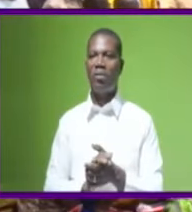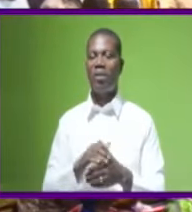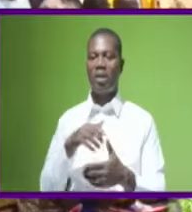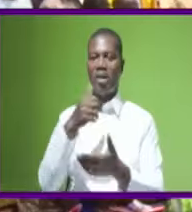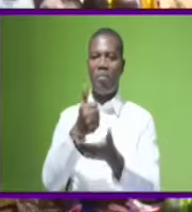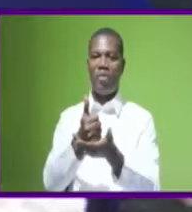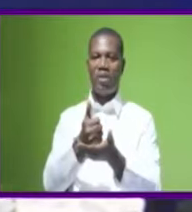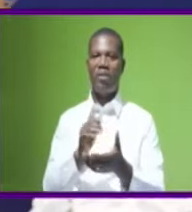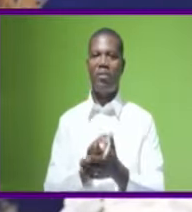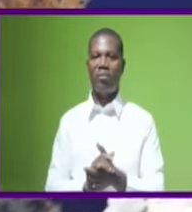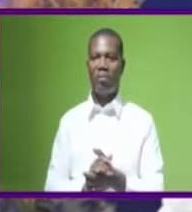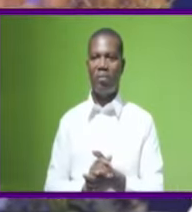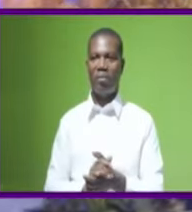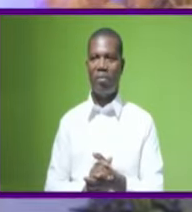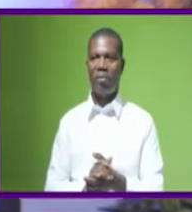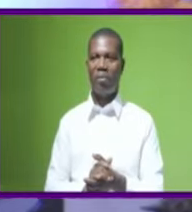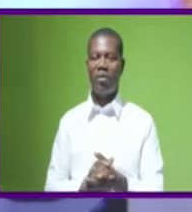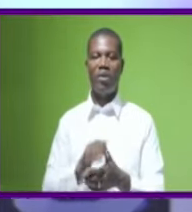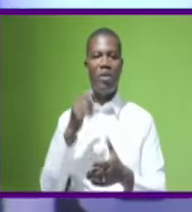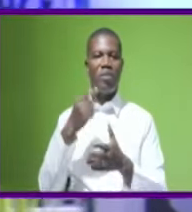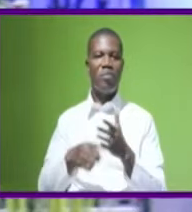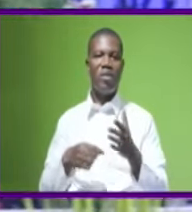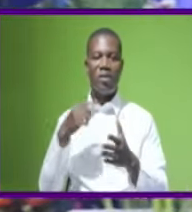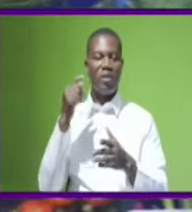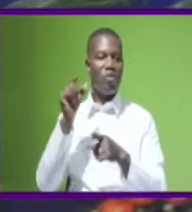Amino. Amen.